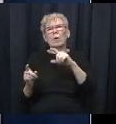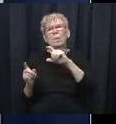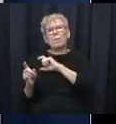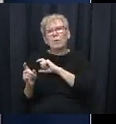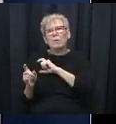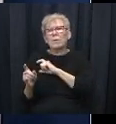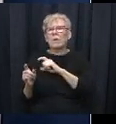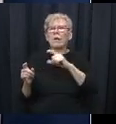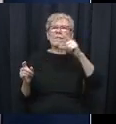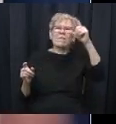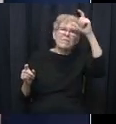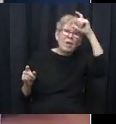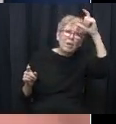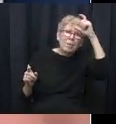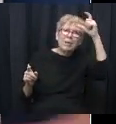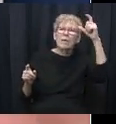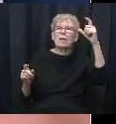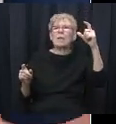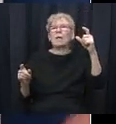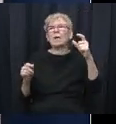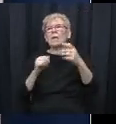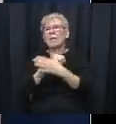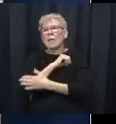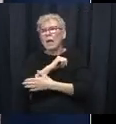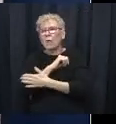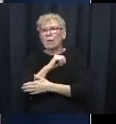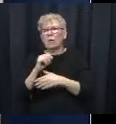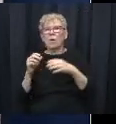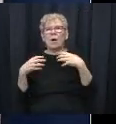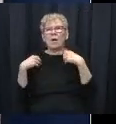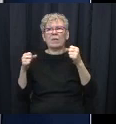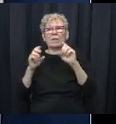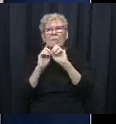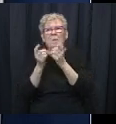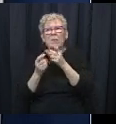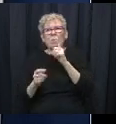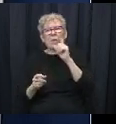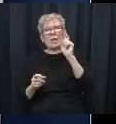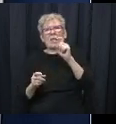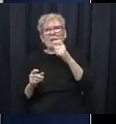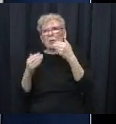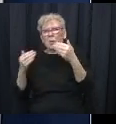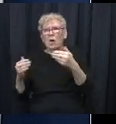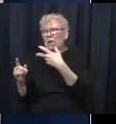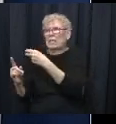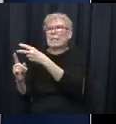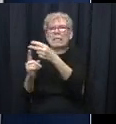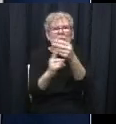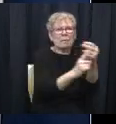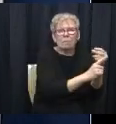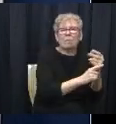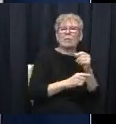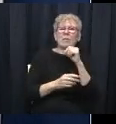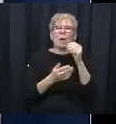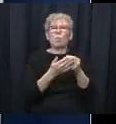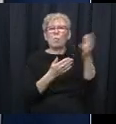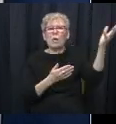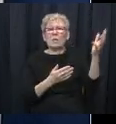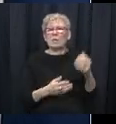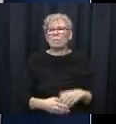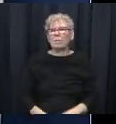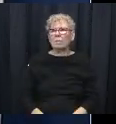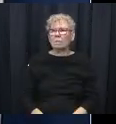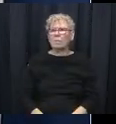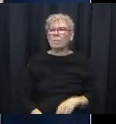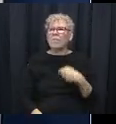department. So it's not an unusual situation. There's been a number of cases around the state where, for whatever reason, they weren't getting